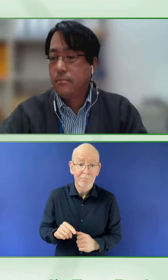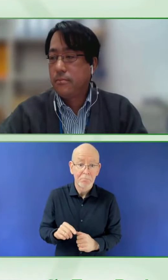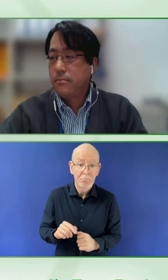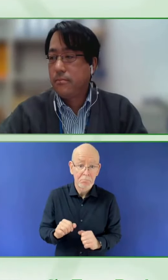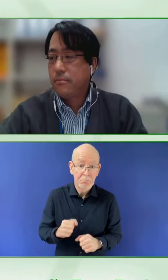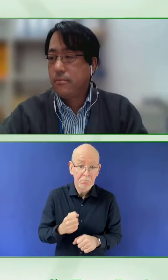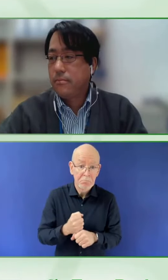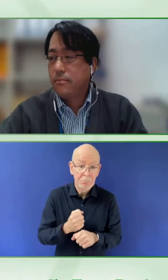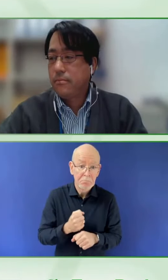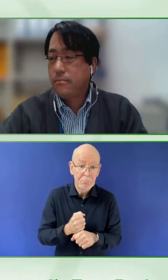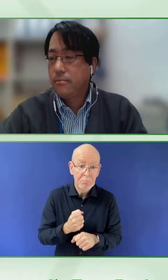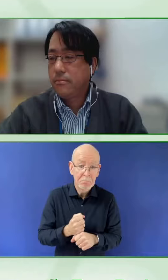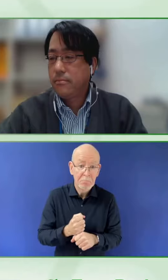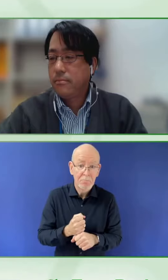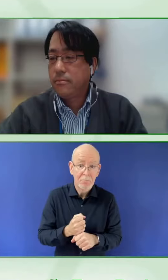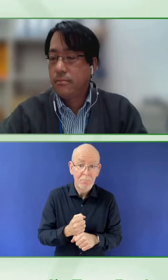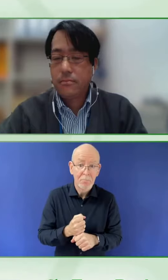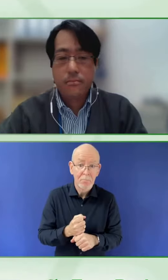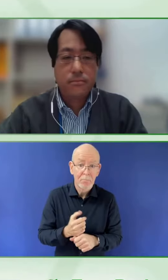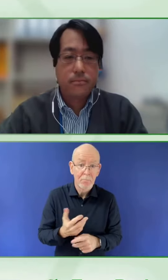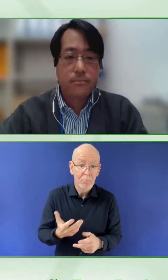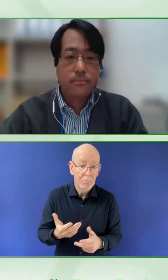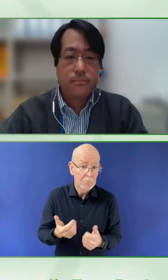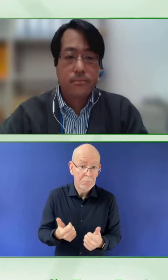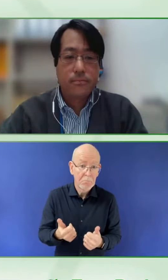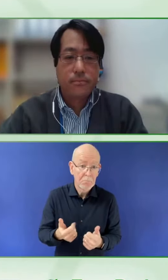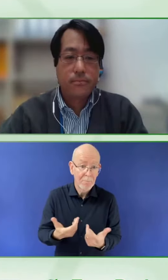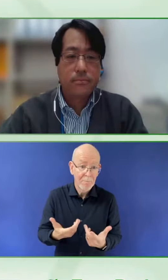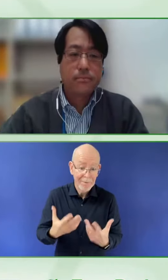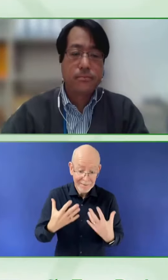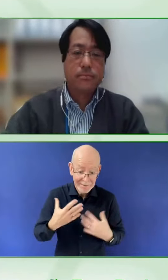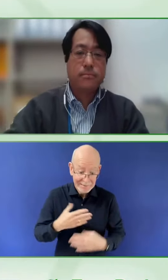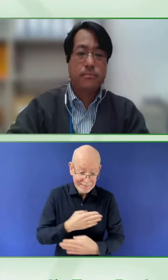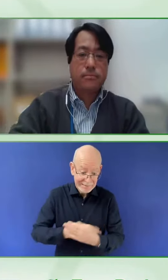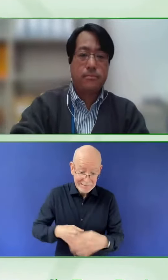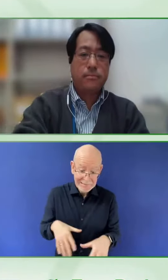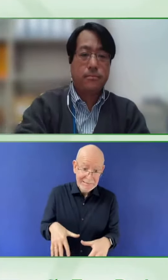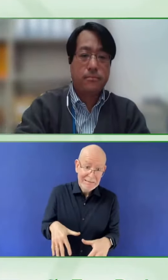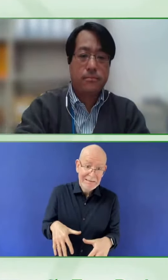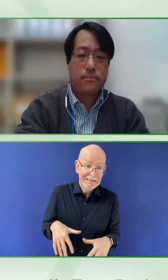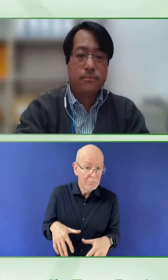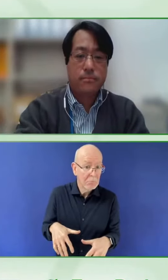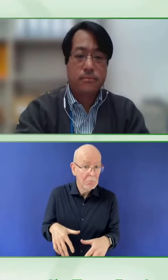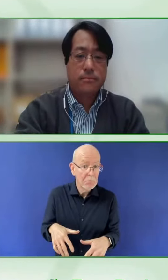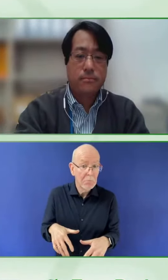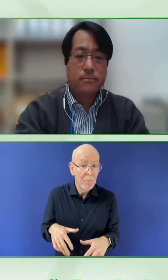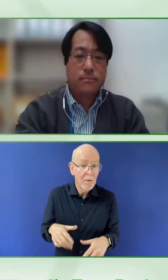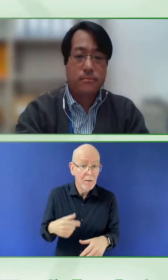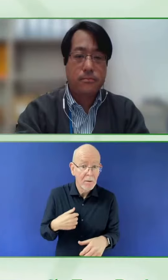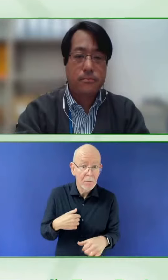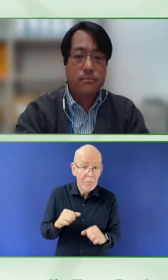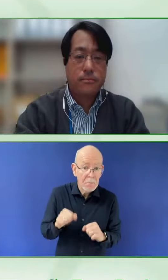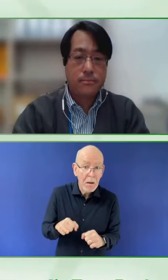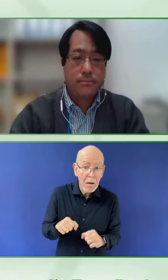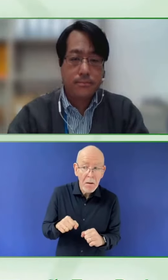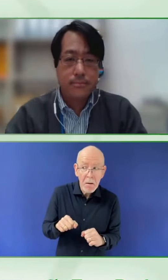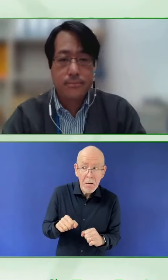I was able to use the computer freely. I can search the internet, play games, and so on.